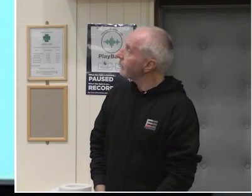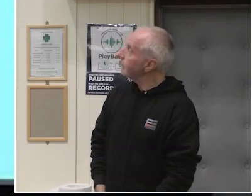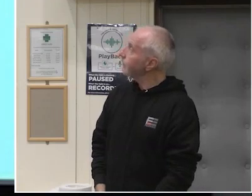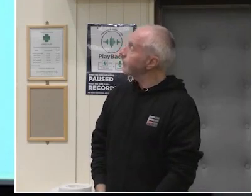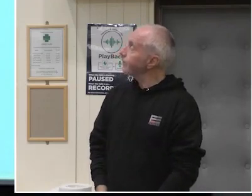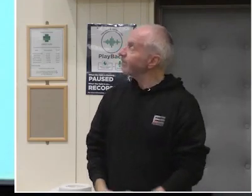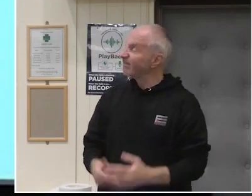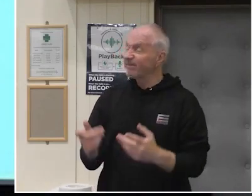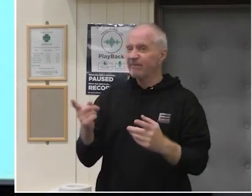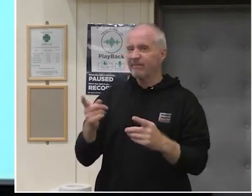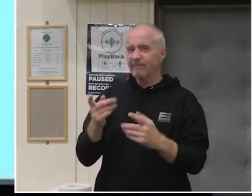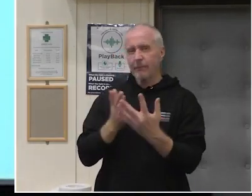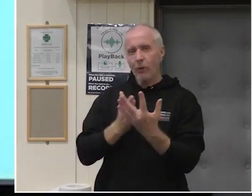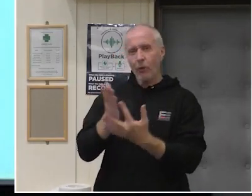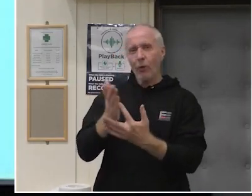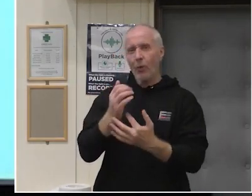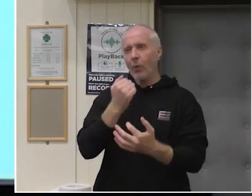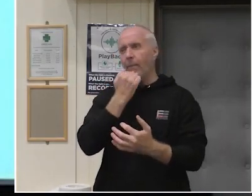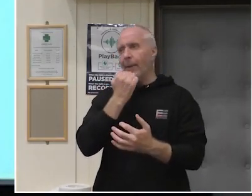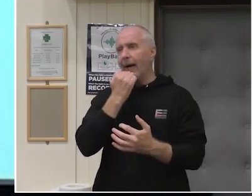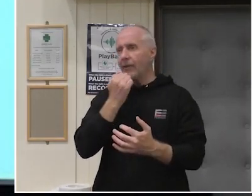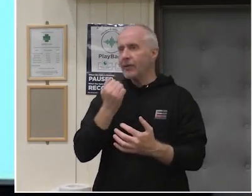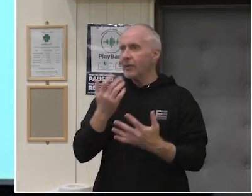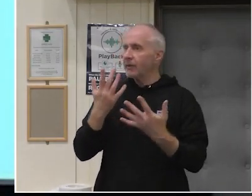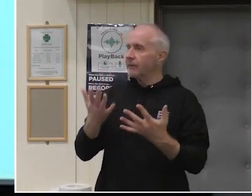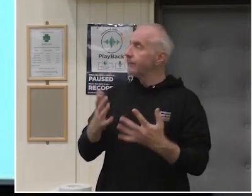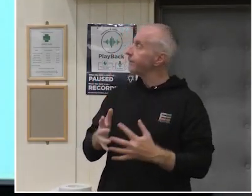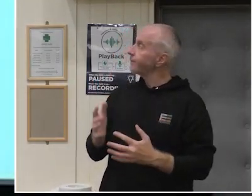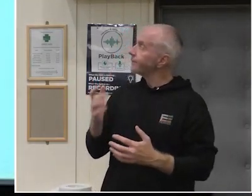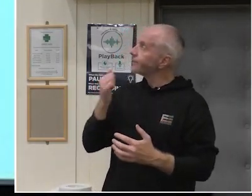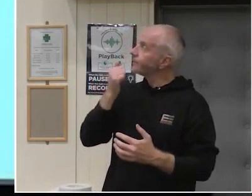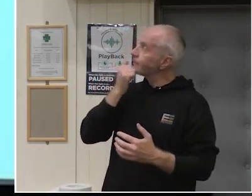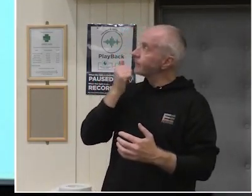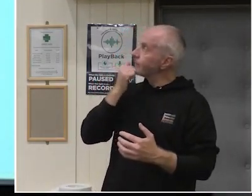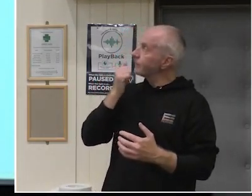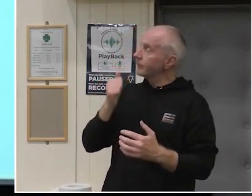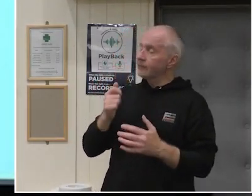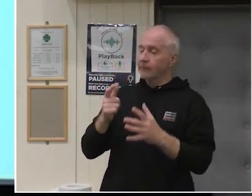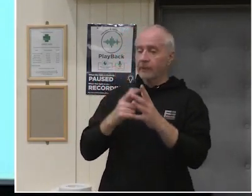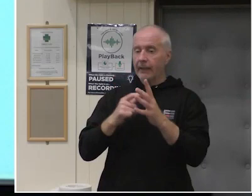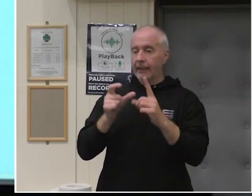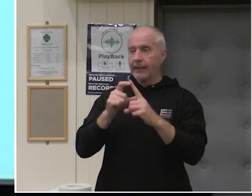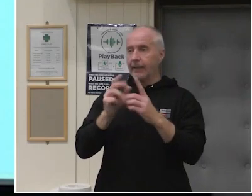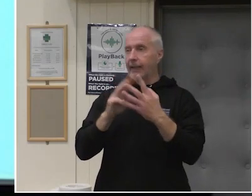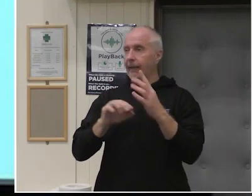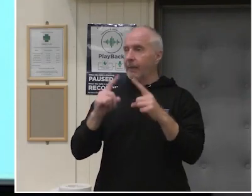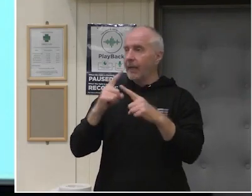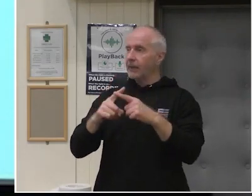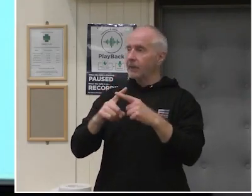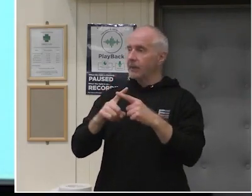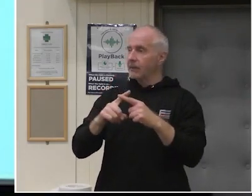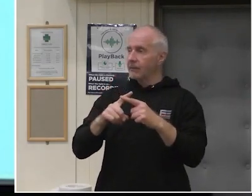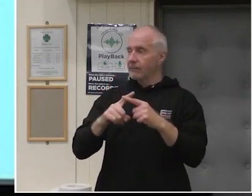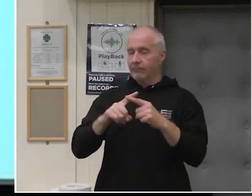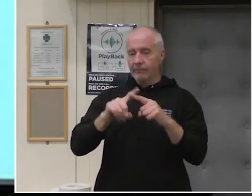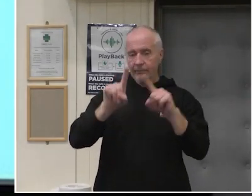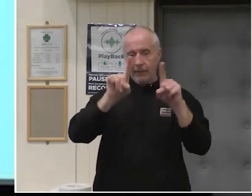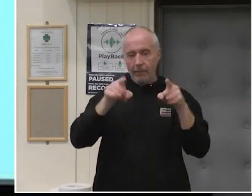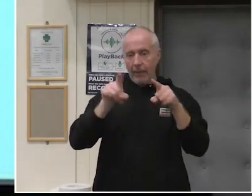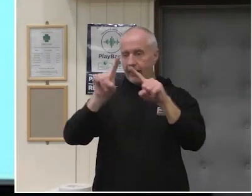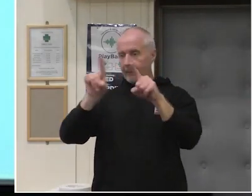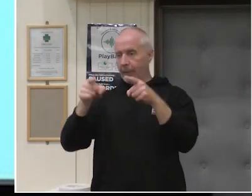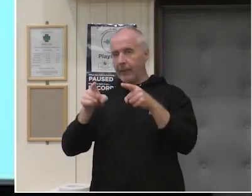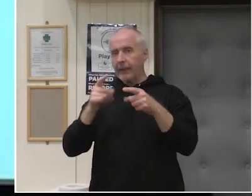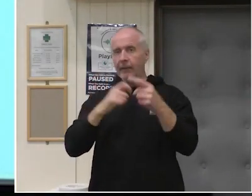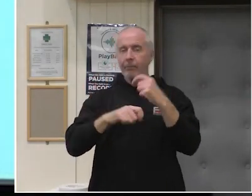of this, we'll put the numbers in for ADMX, which actually turns all of these brackets here into 1s, and we get